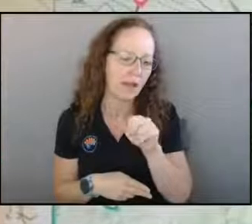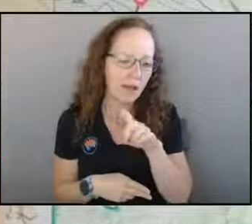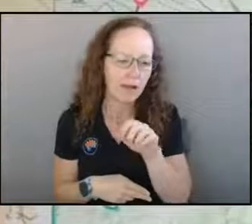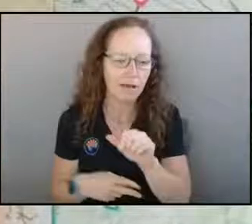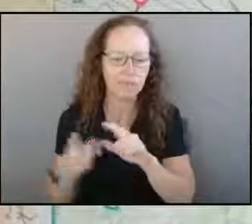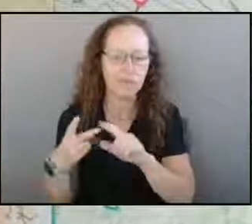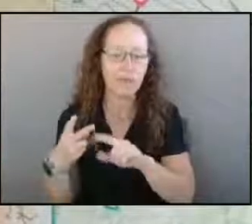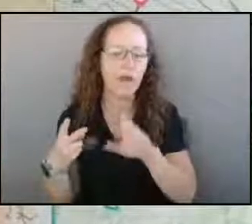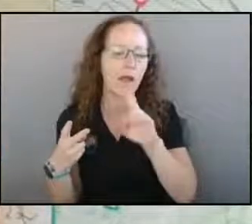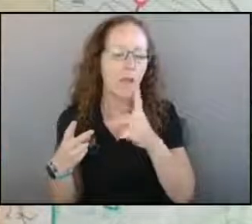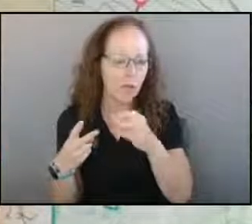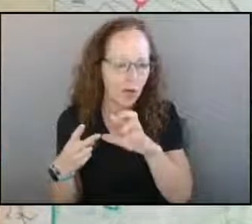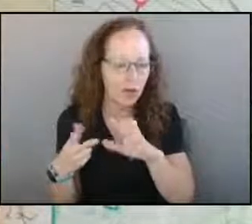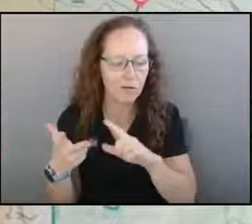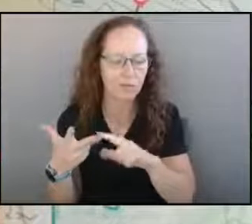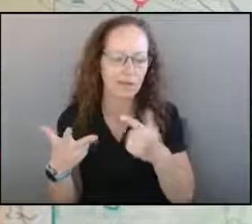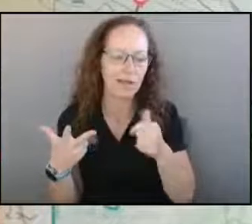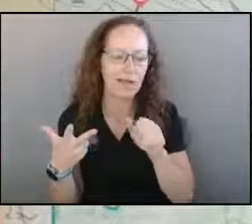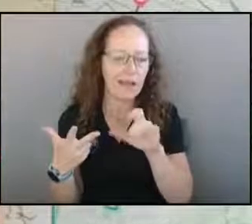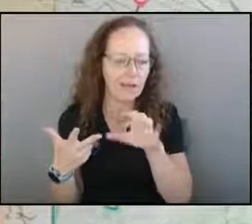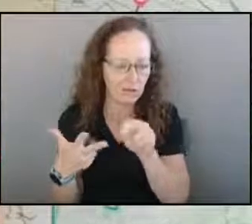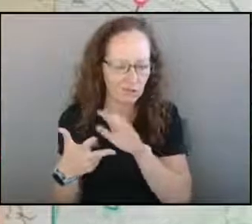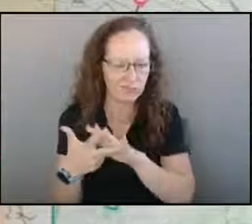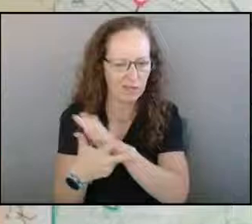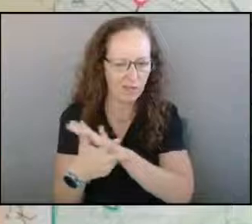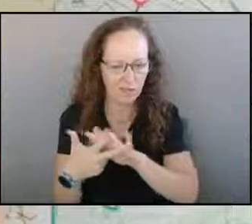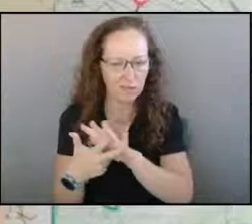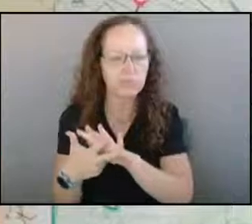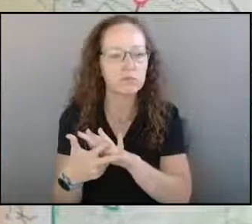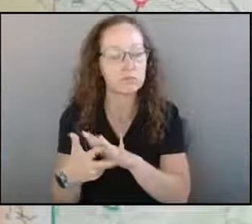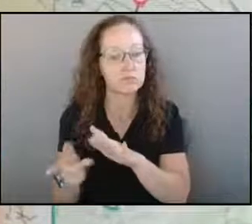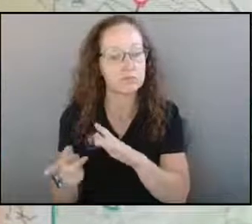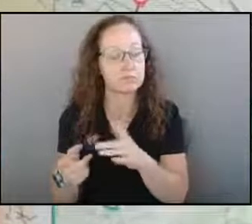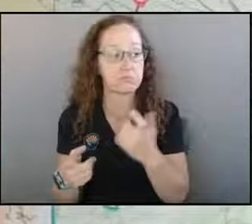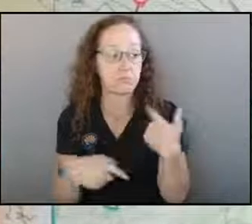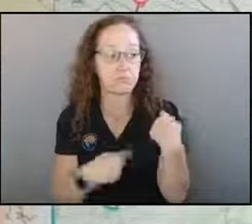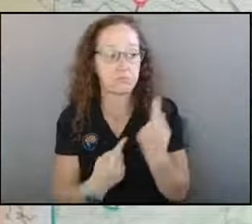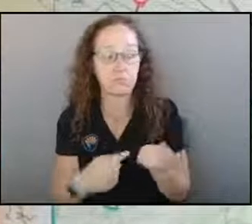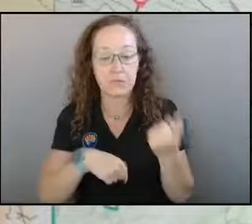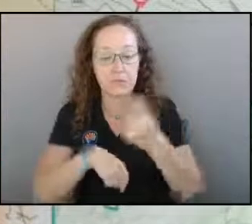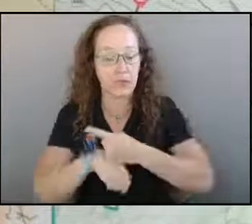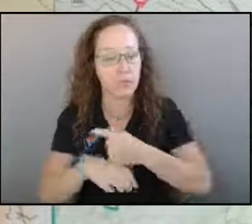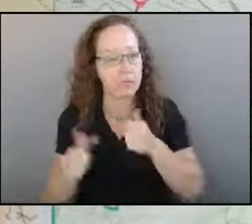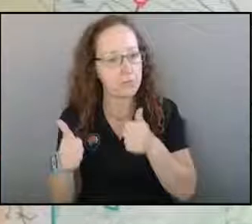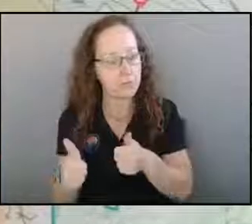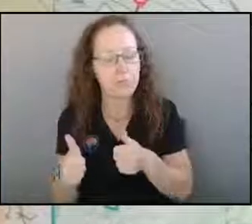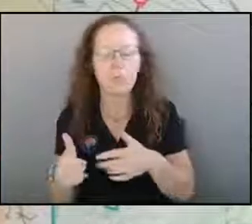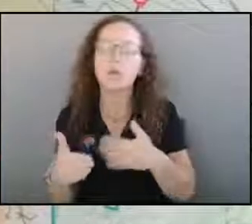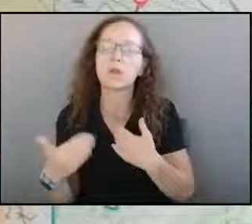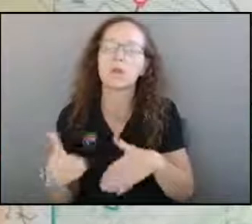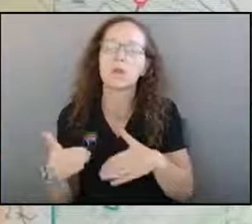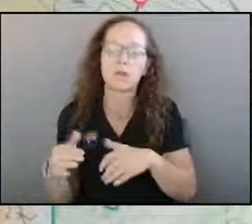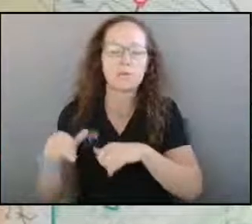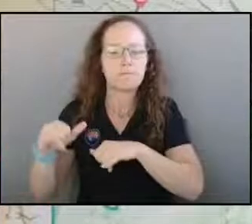areas. Another really good day in there, securing around the values throughout that